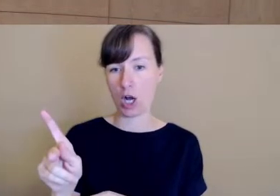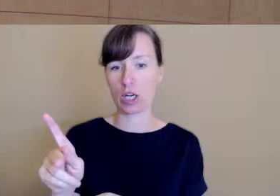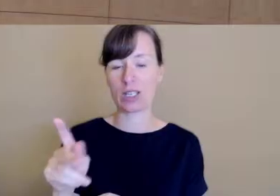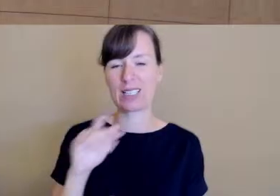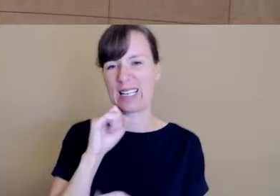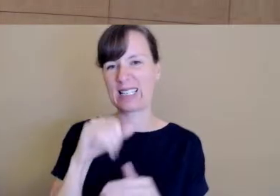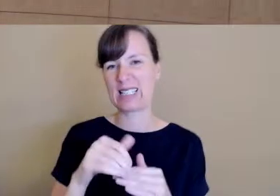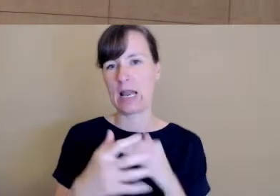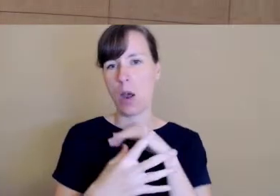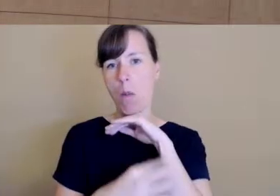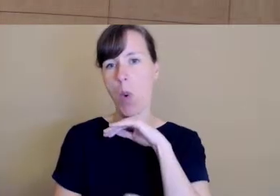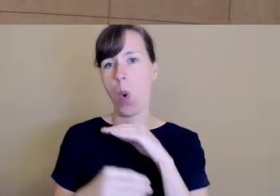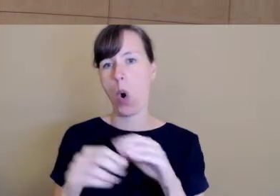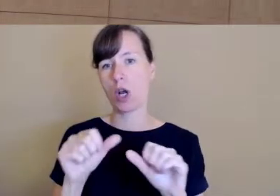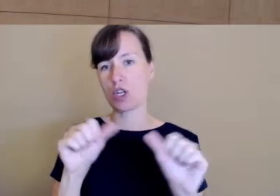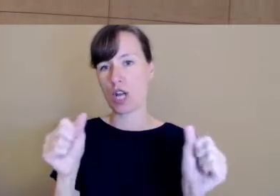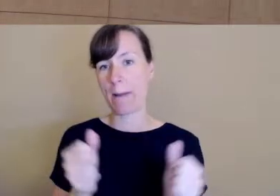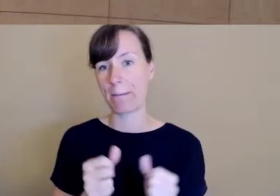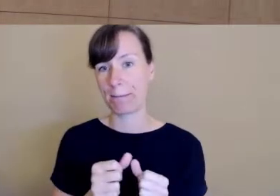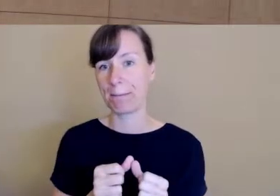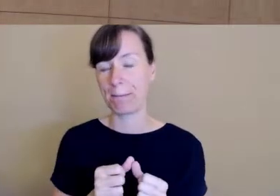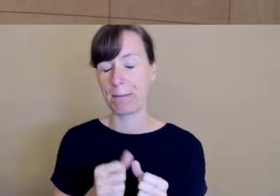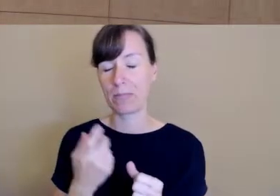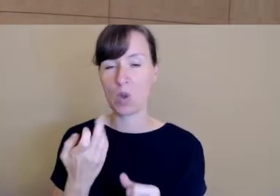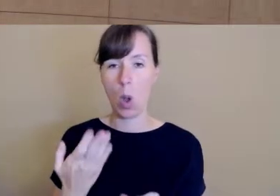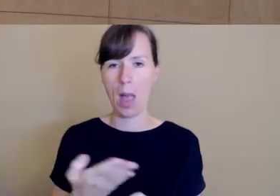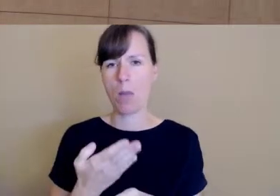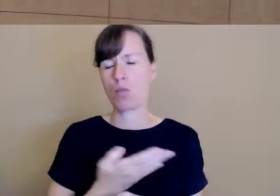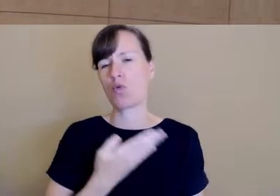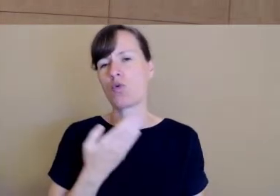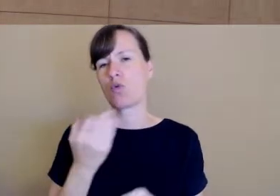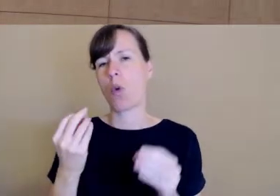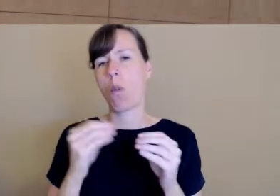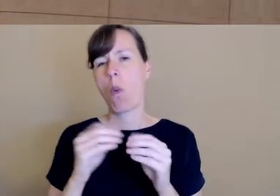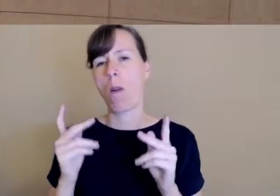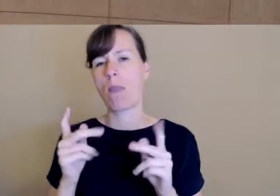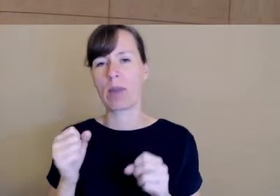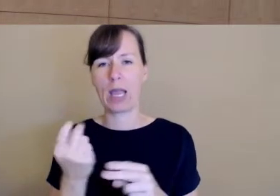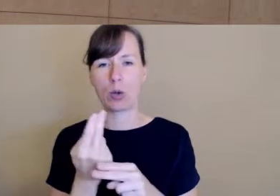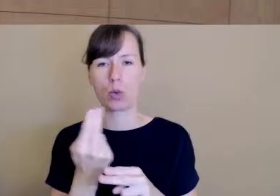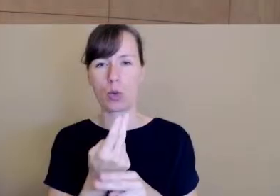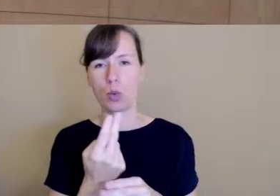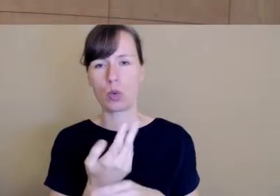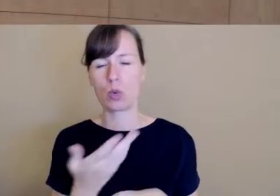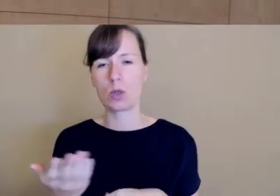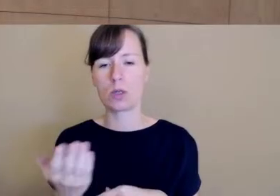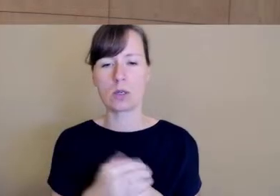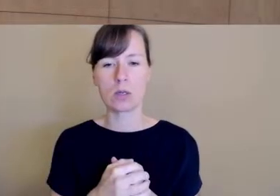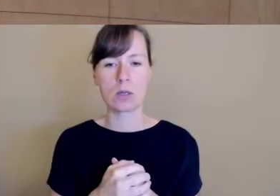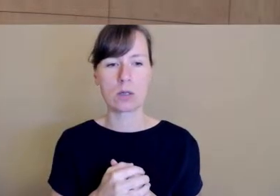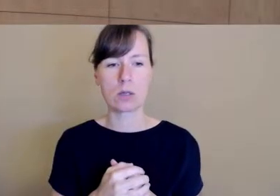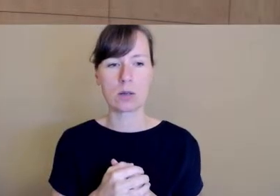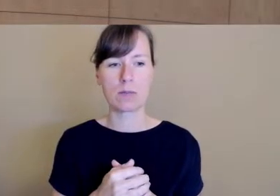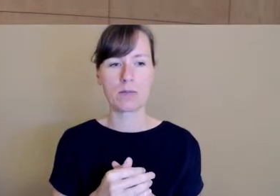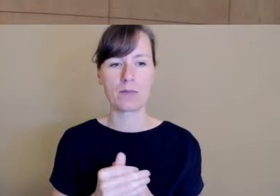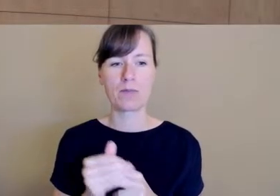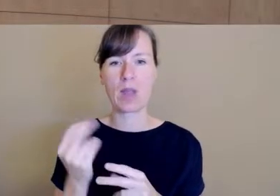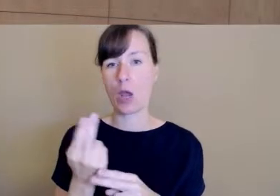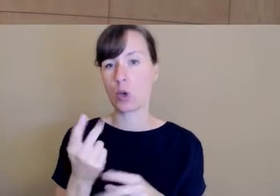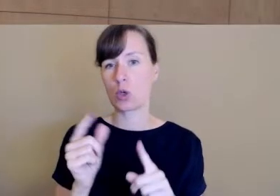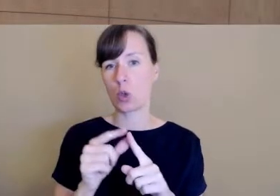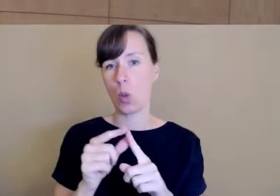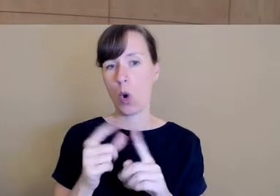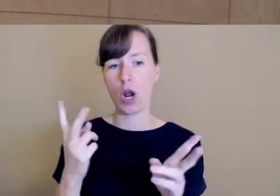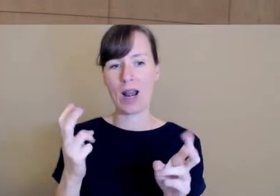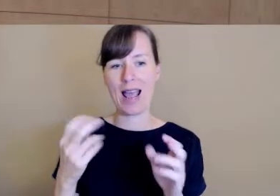shape, so improving that so that more people can make use of it. They used the word accessible, though they did not